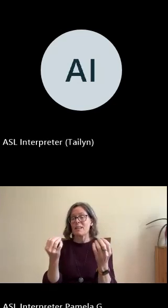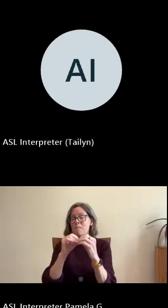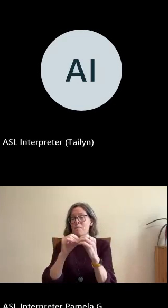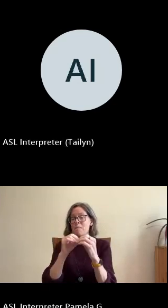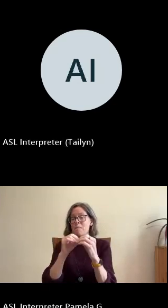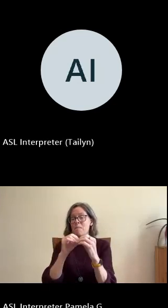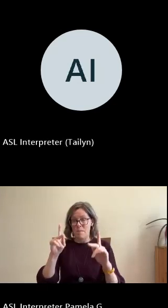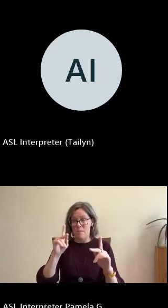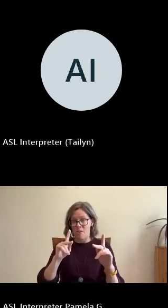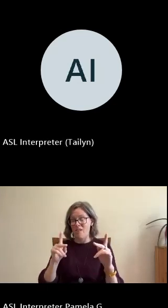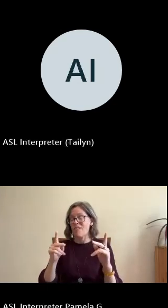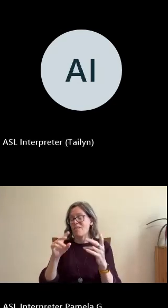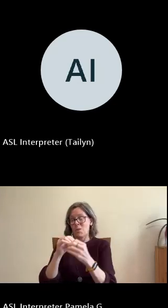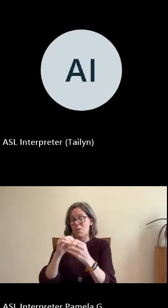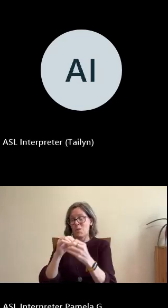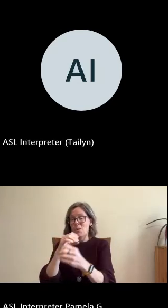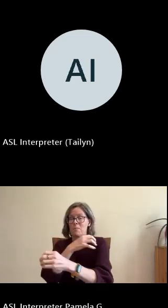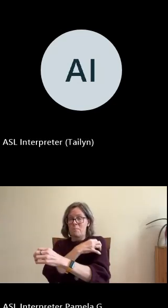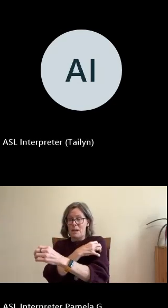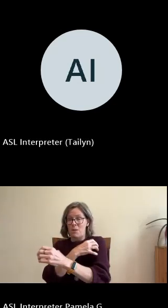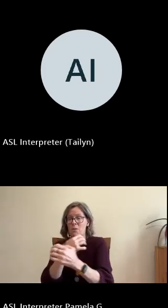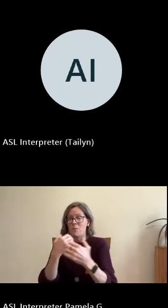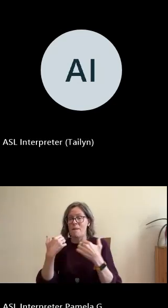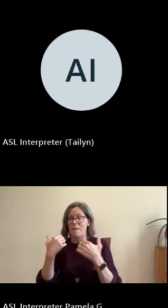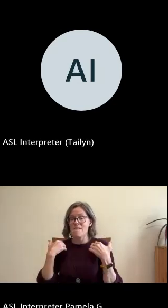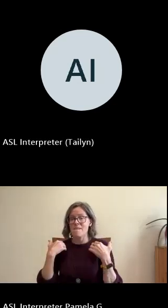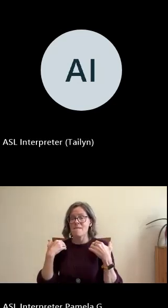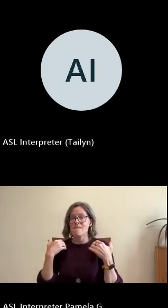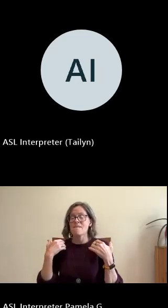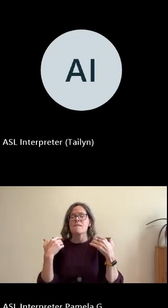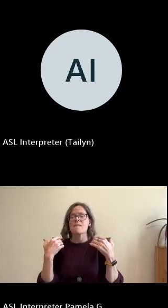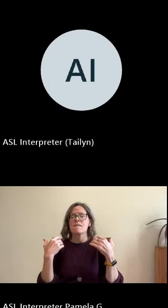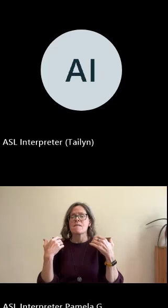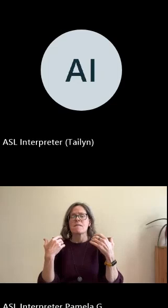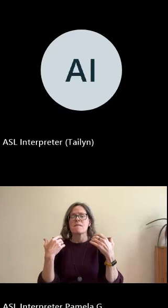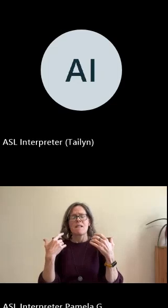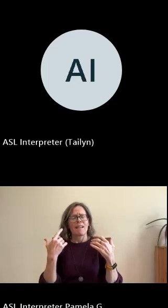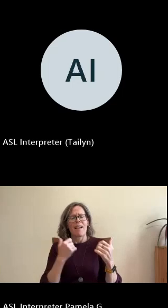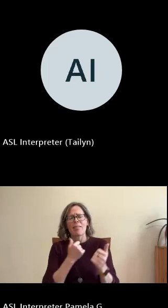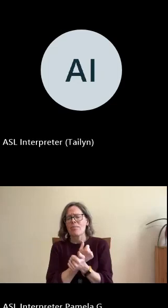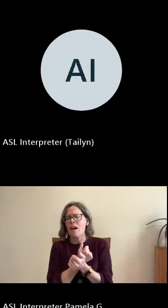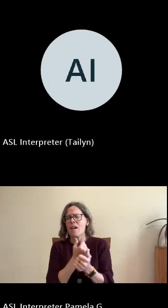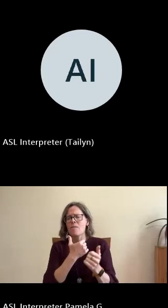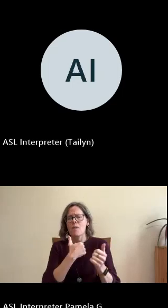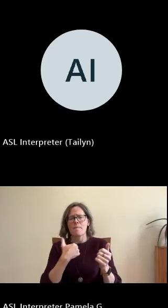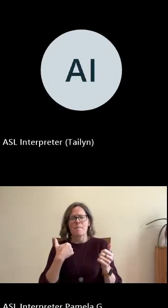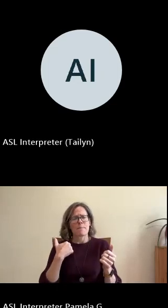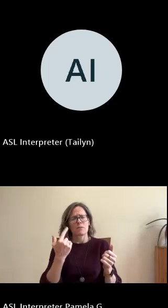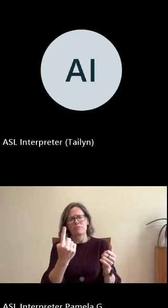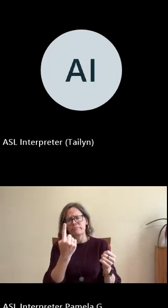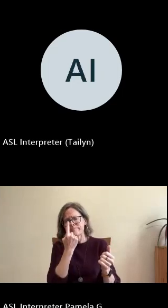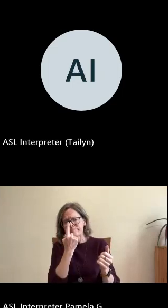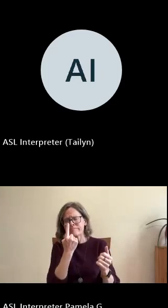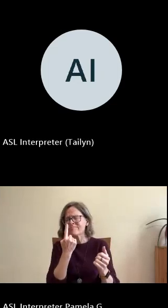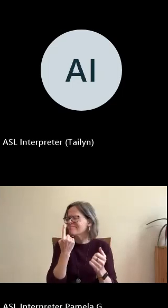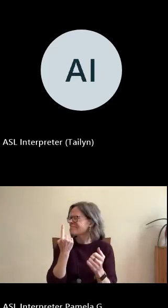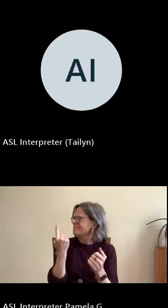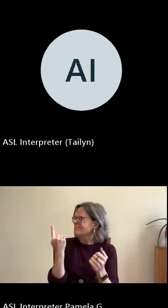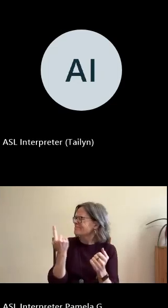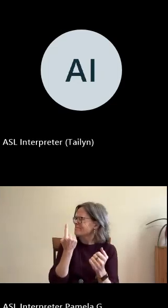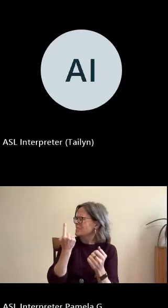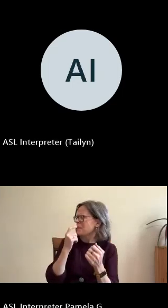hear from members who are like, something's not working here, or why aren't we working on this? And every day